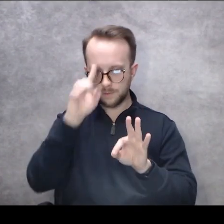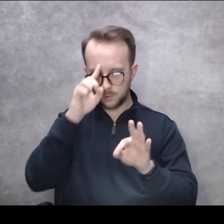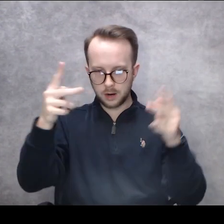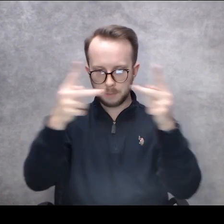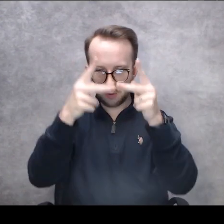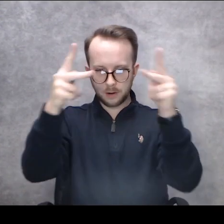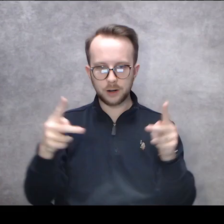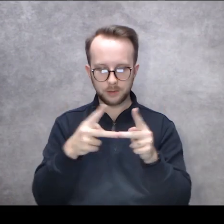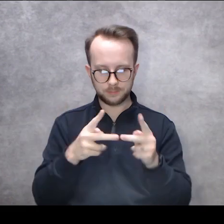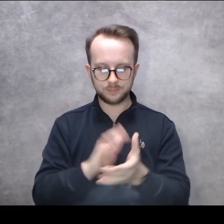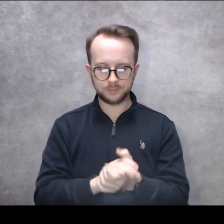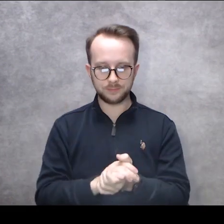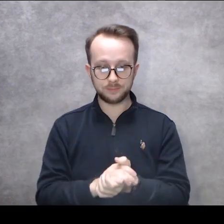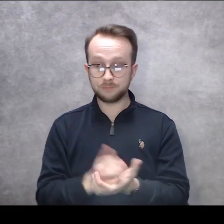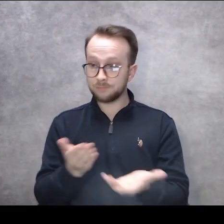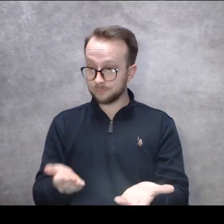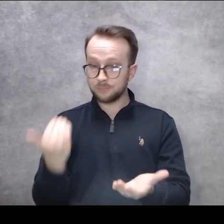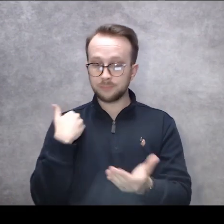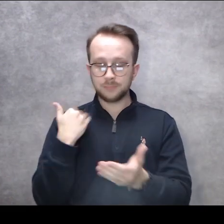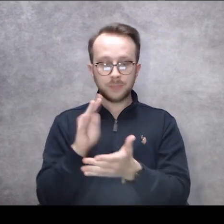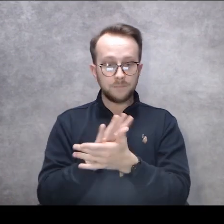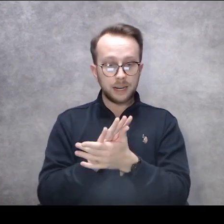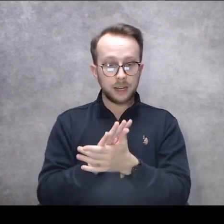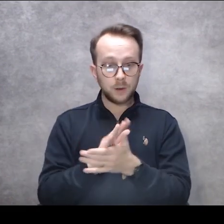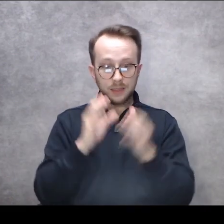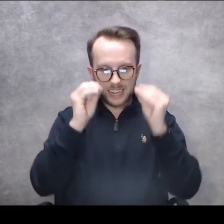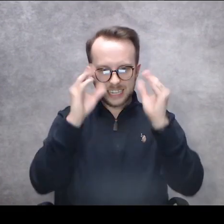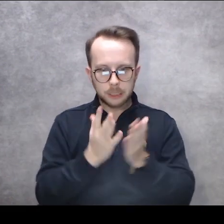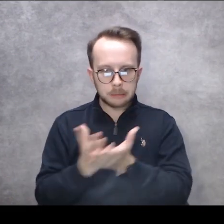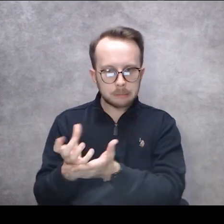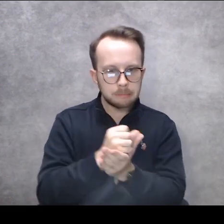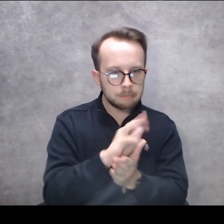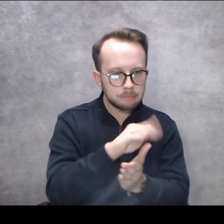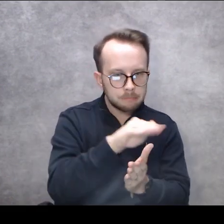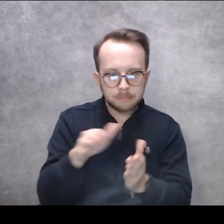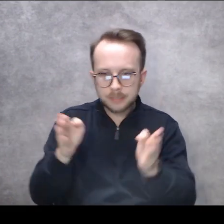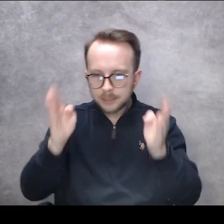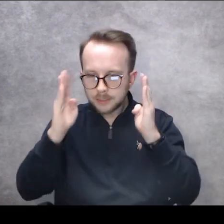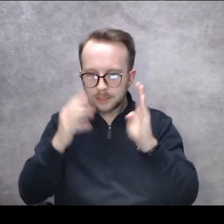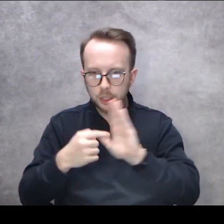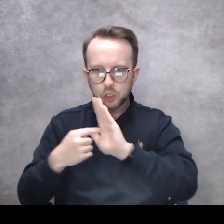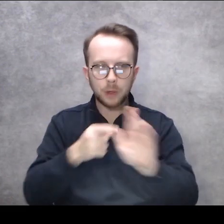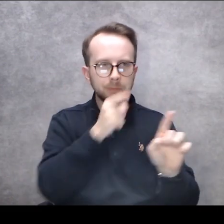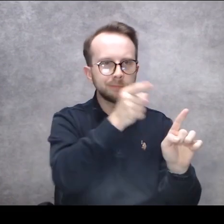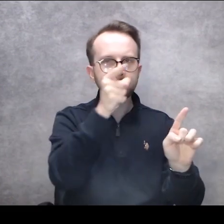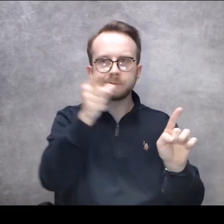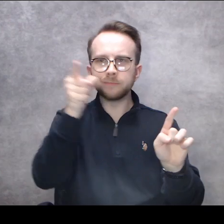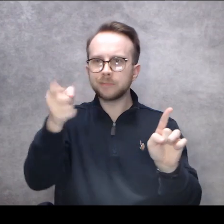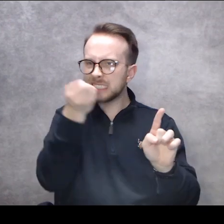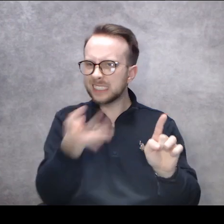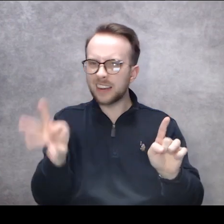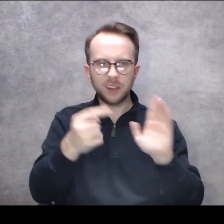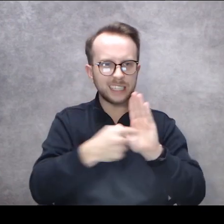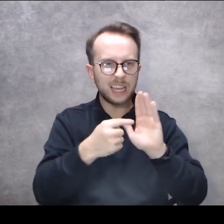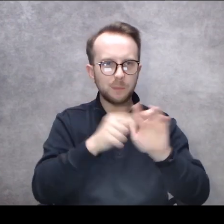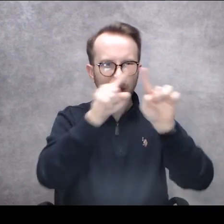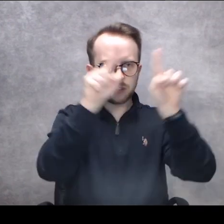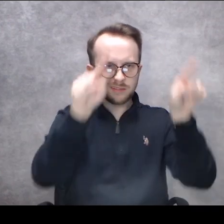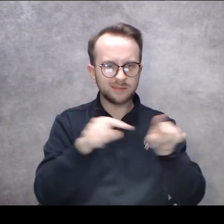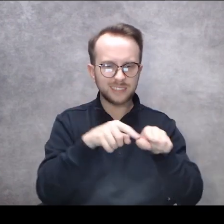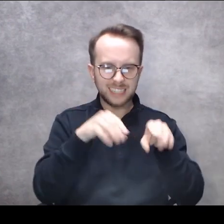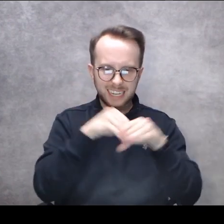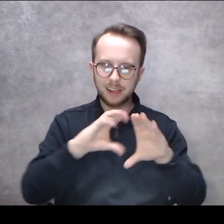In the video, the teacher gained the students' attention by pointing out several rectangles in the classroom. The